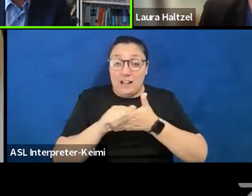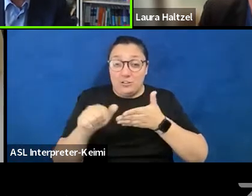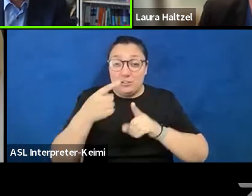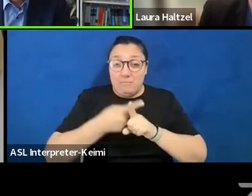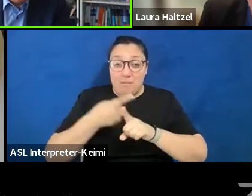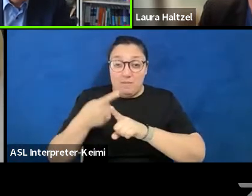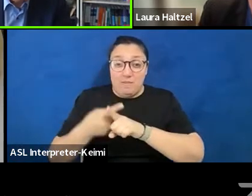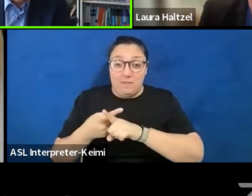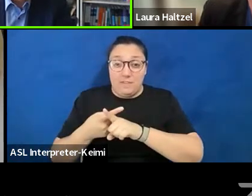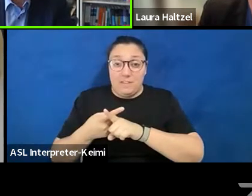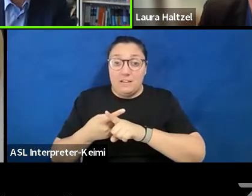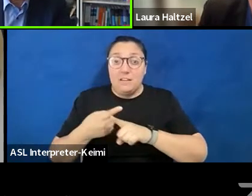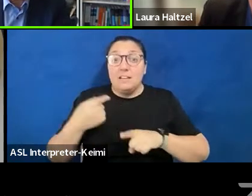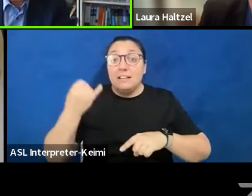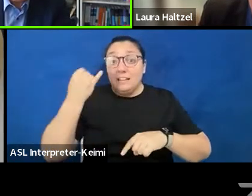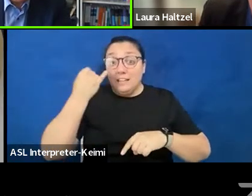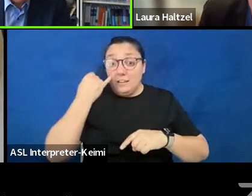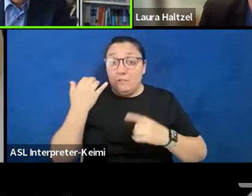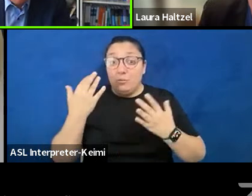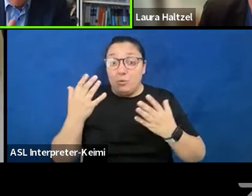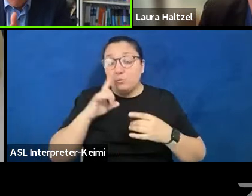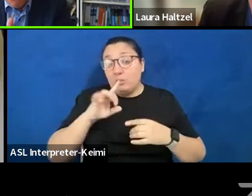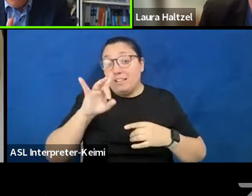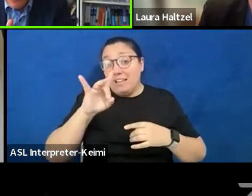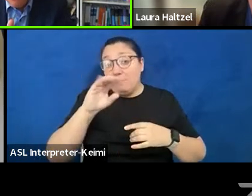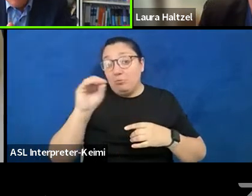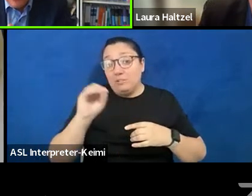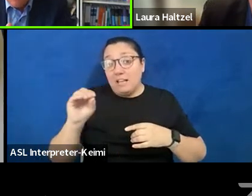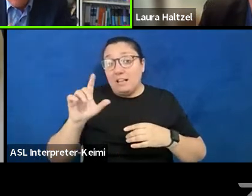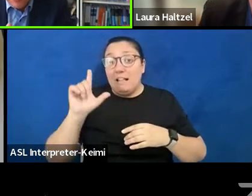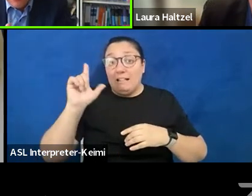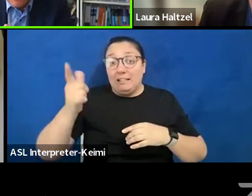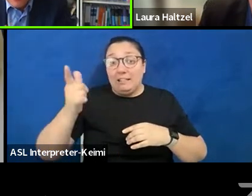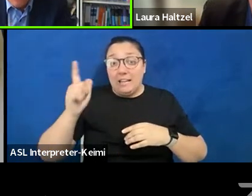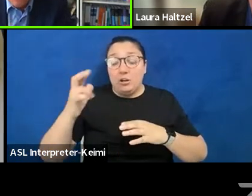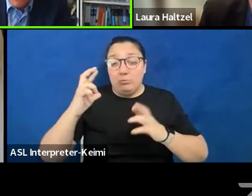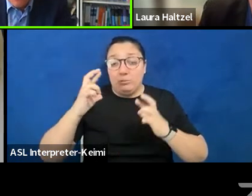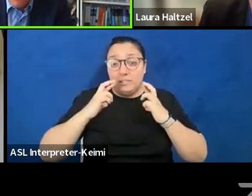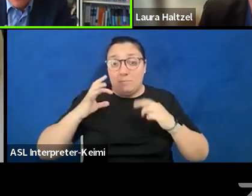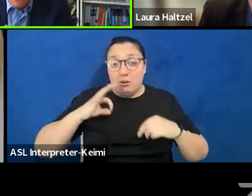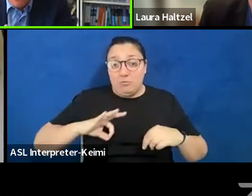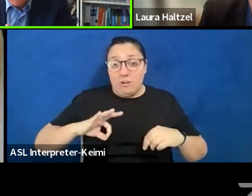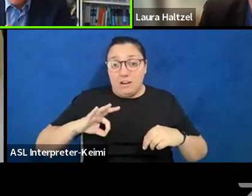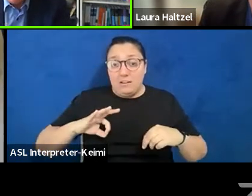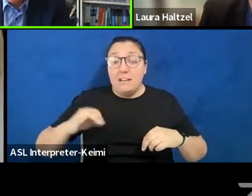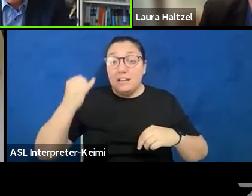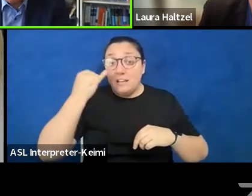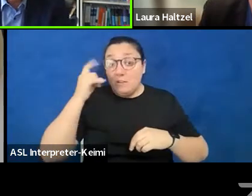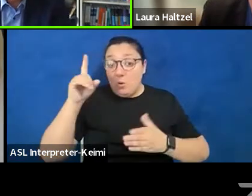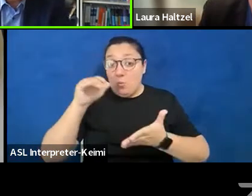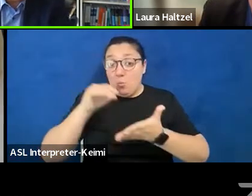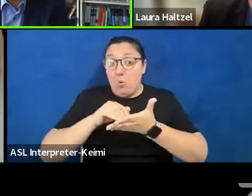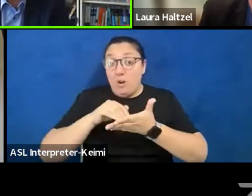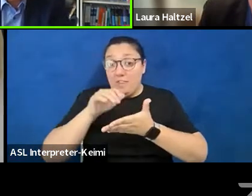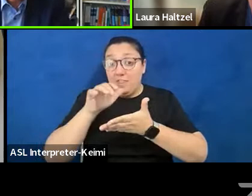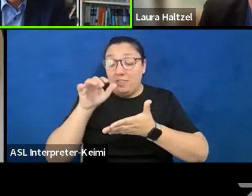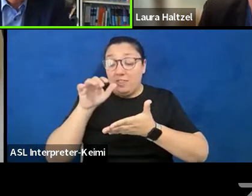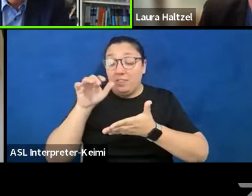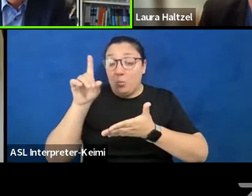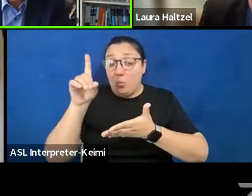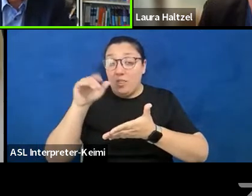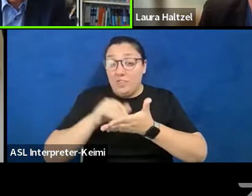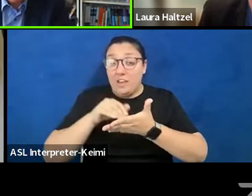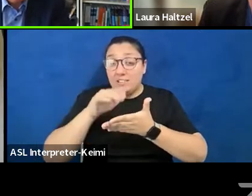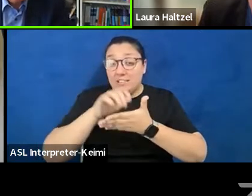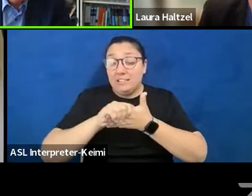called delayed retirement credits, about 8% a year, meaning that $1,000 at age 67 would be $1,240